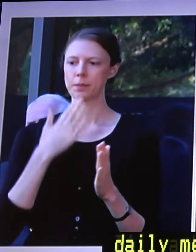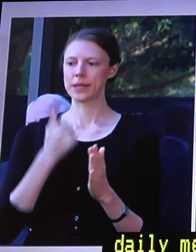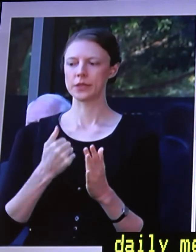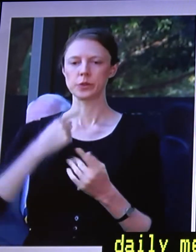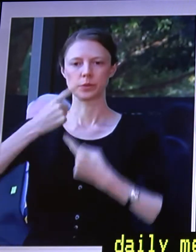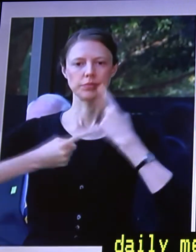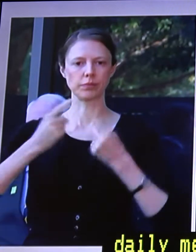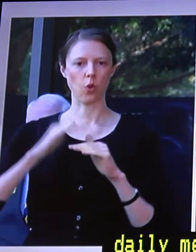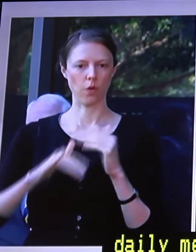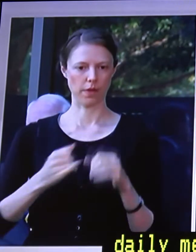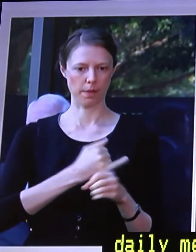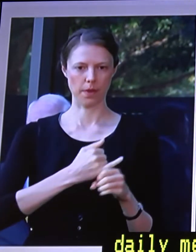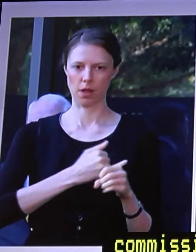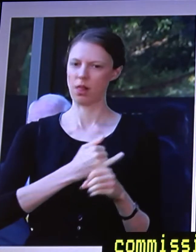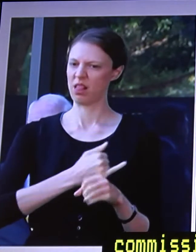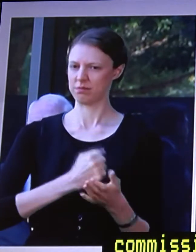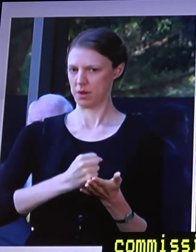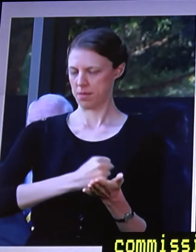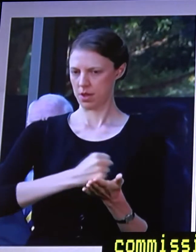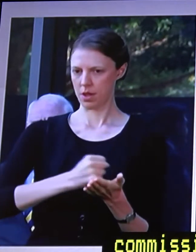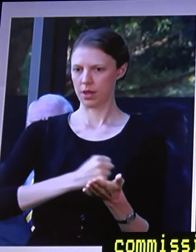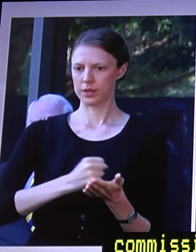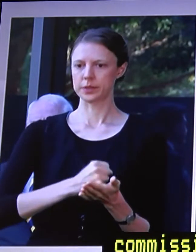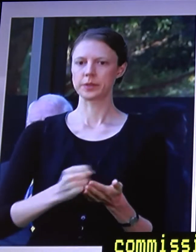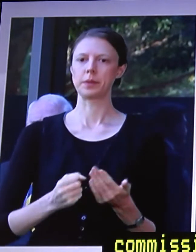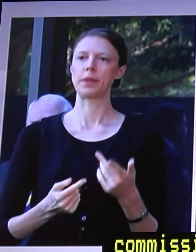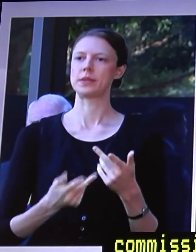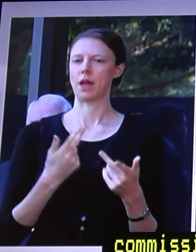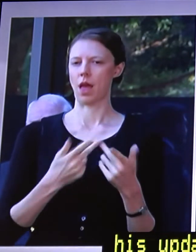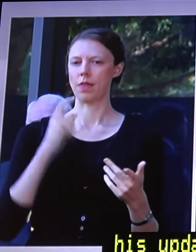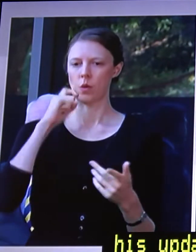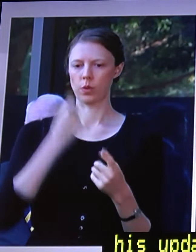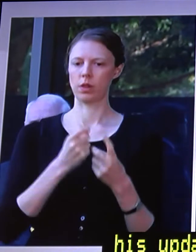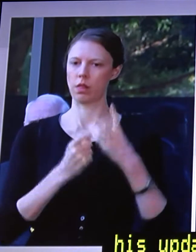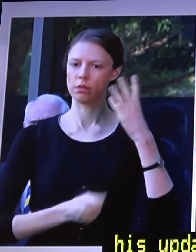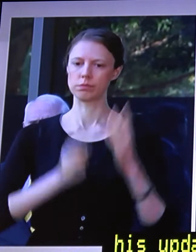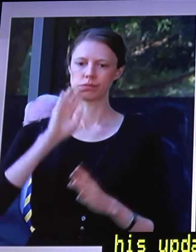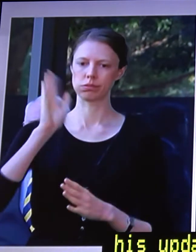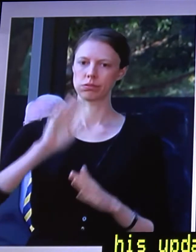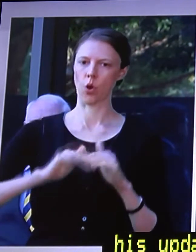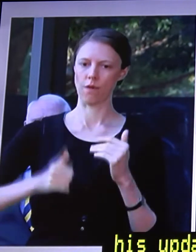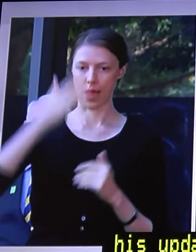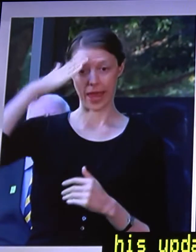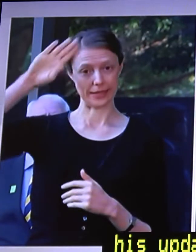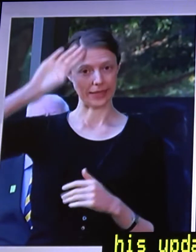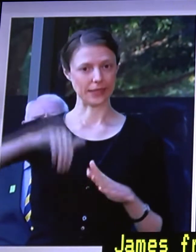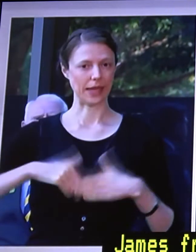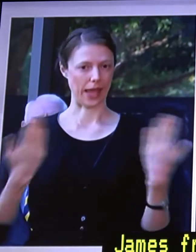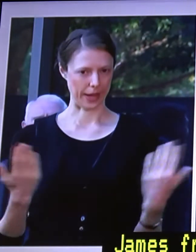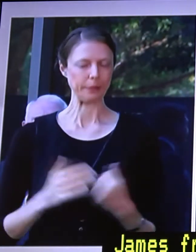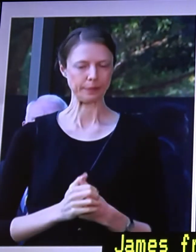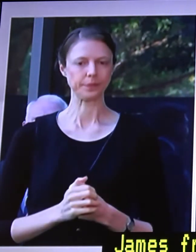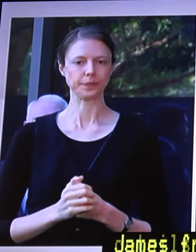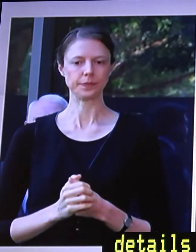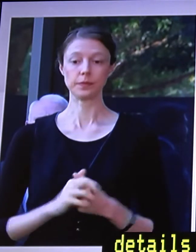Lee and Mr. James from the RSL will give us more details on the specific things New South Wales will be doing to commemorate Anzac Day, something